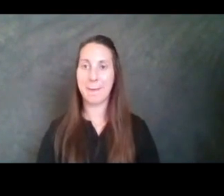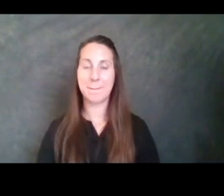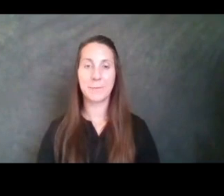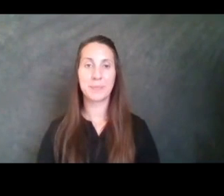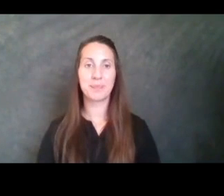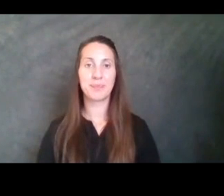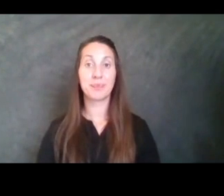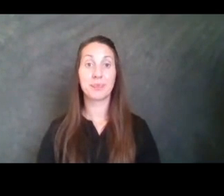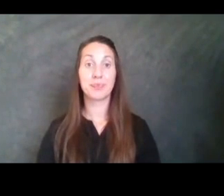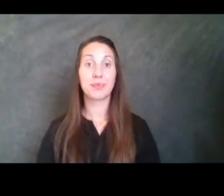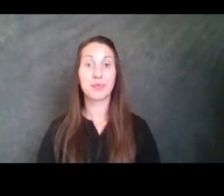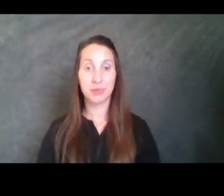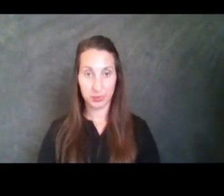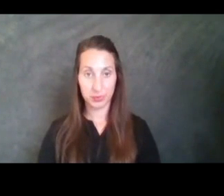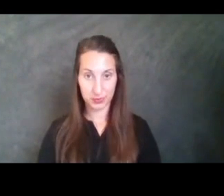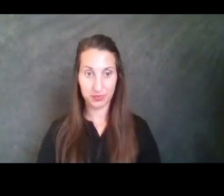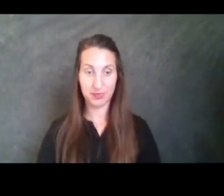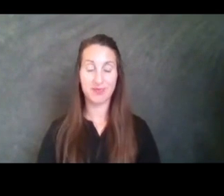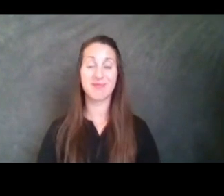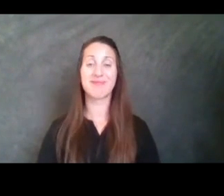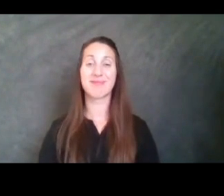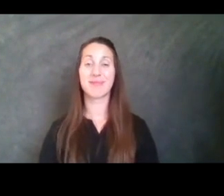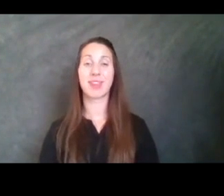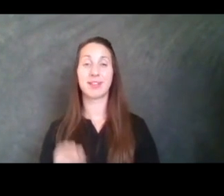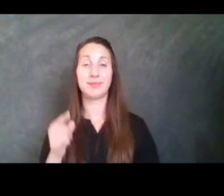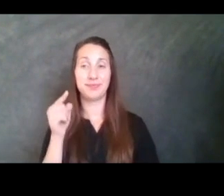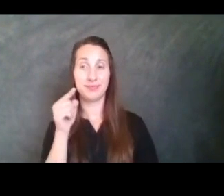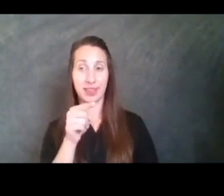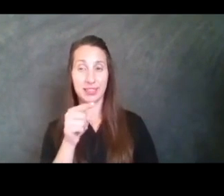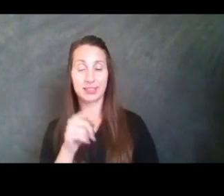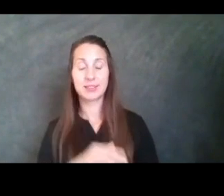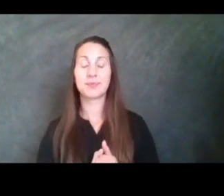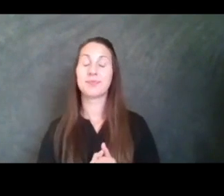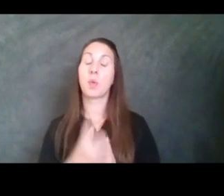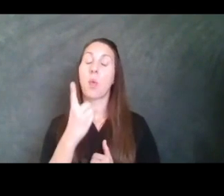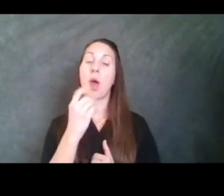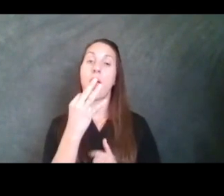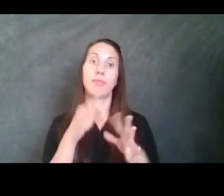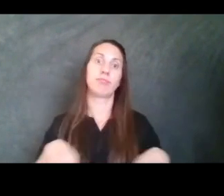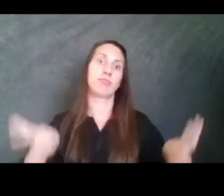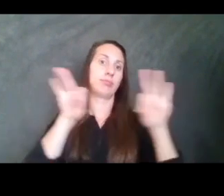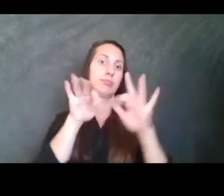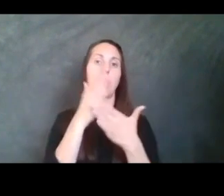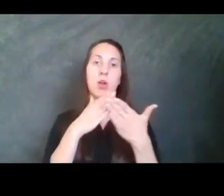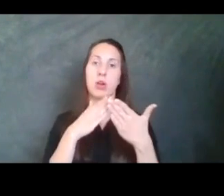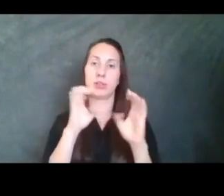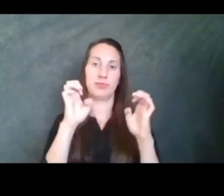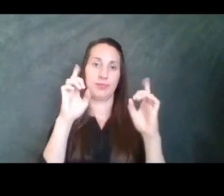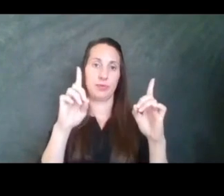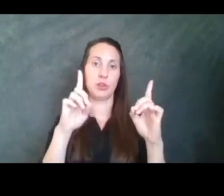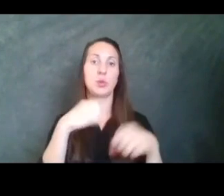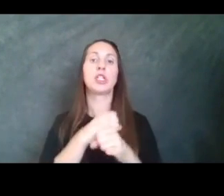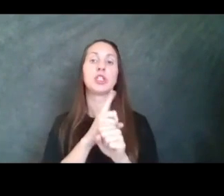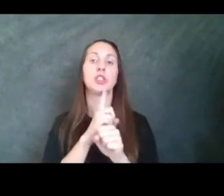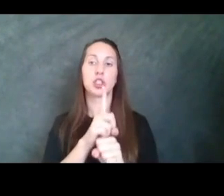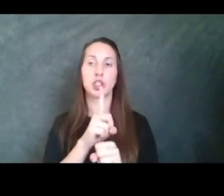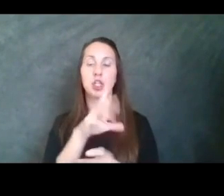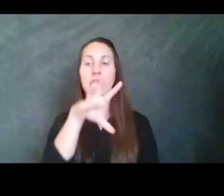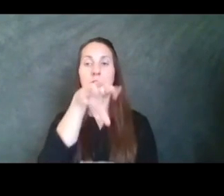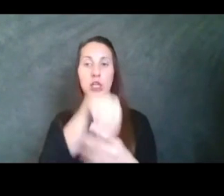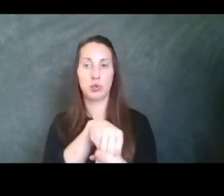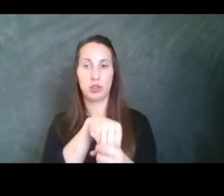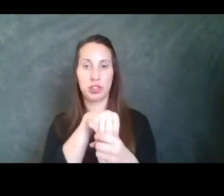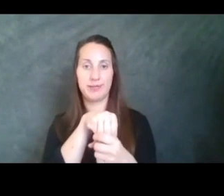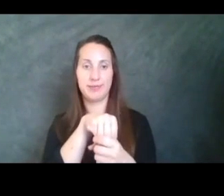The next slide is one of the essential parts of the ADA is to ensure inclusion,